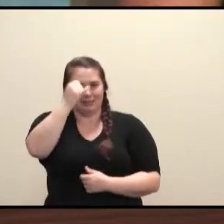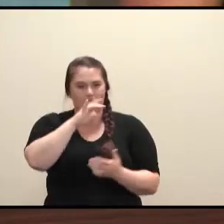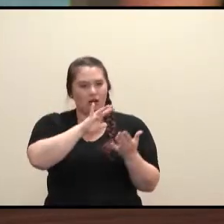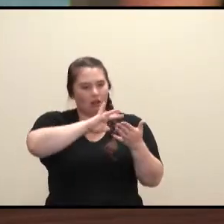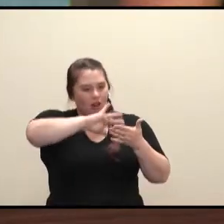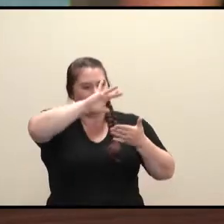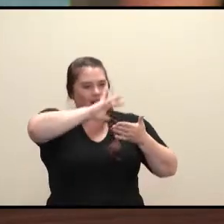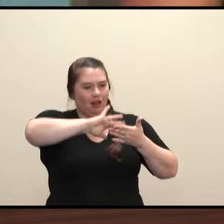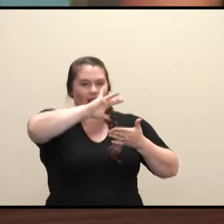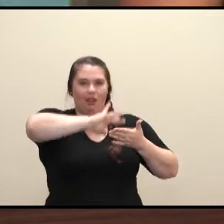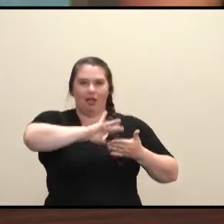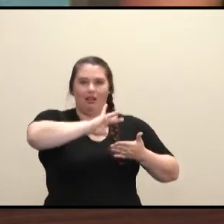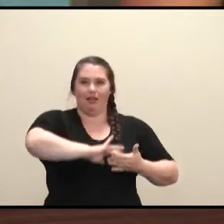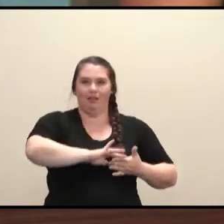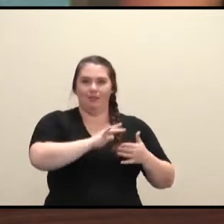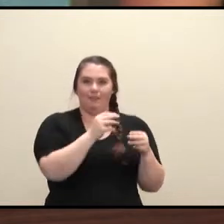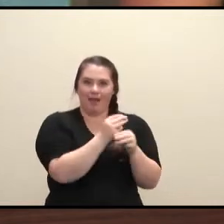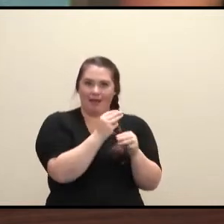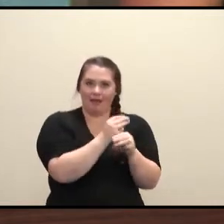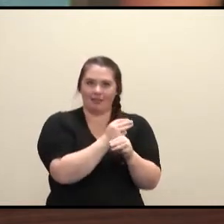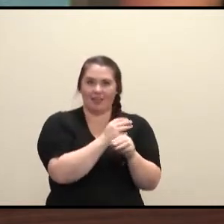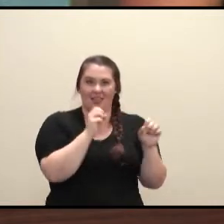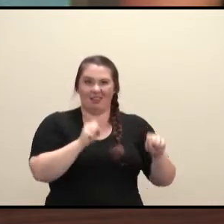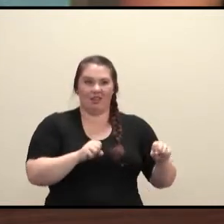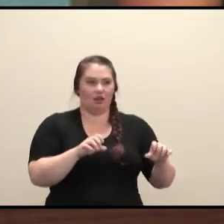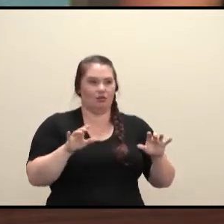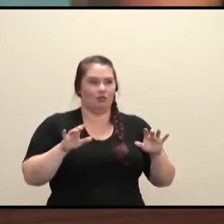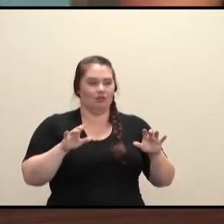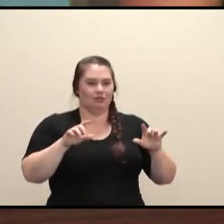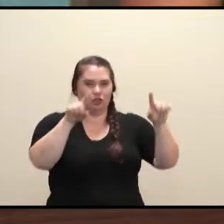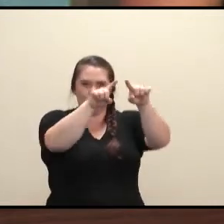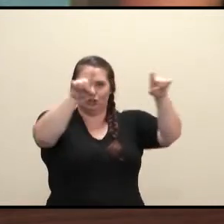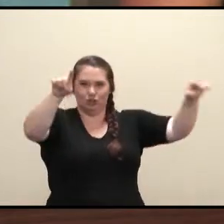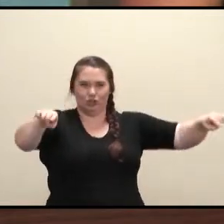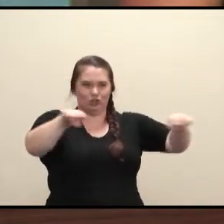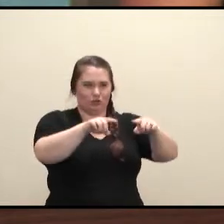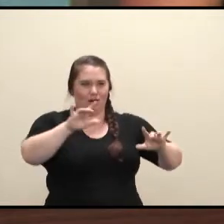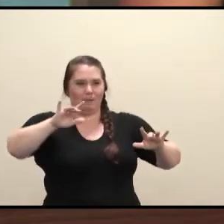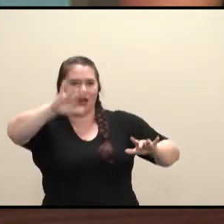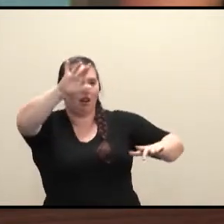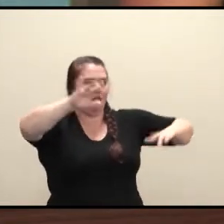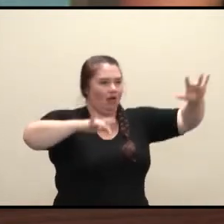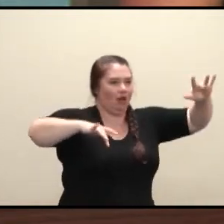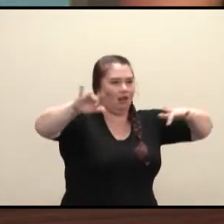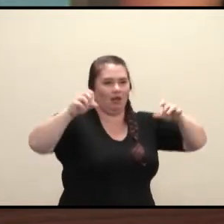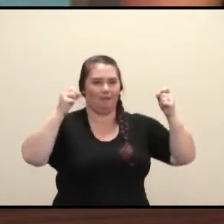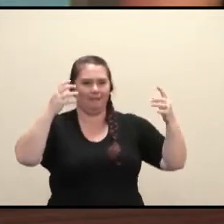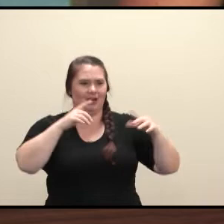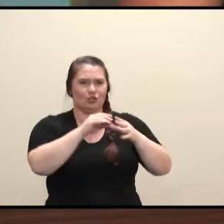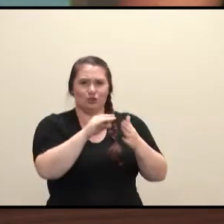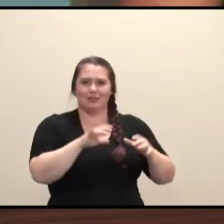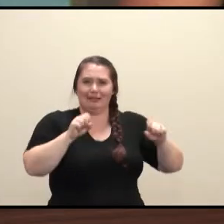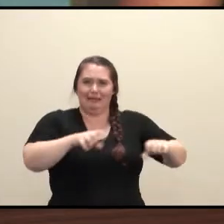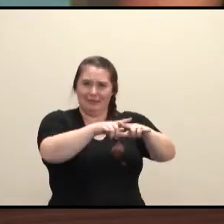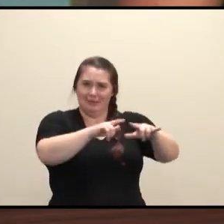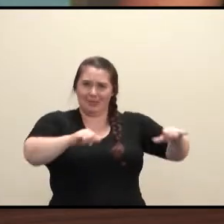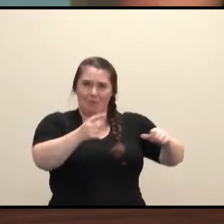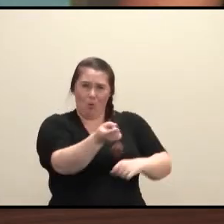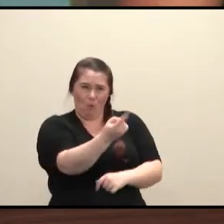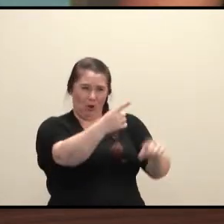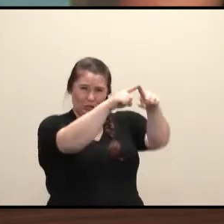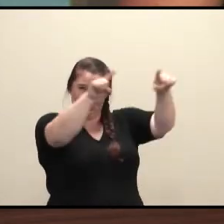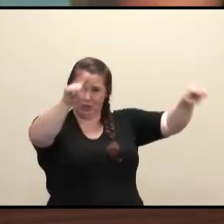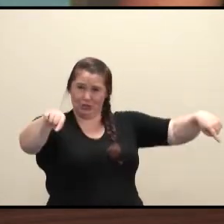math classrooms, where they'll be able to move the screen around the room and have multiple students working the touch screen at one time. Projects